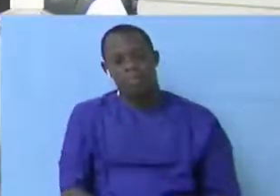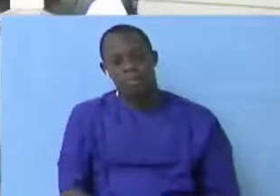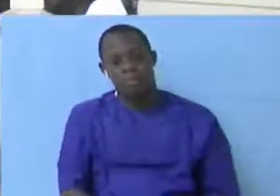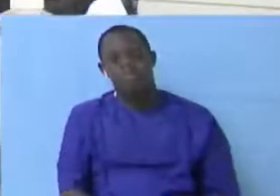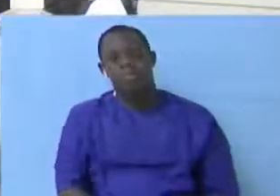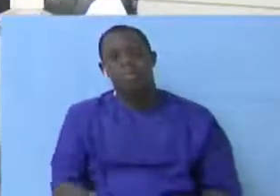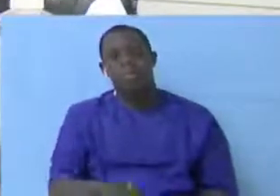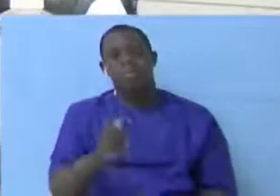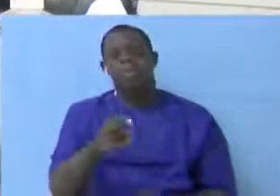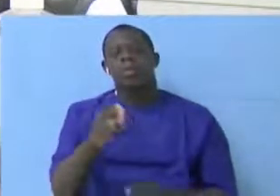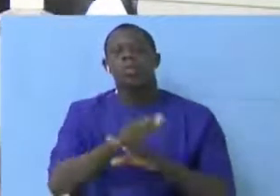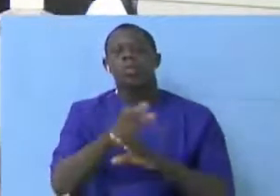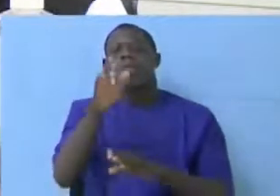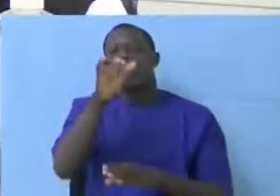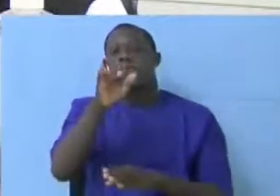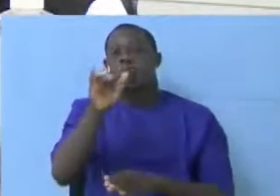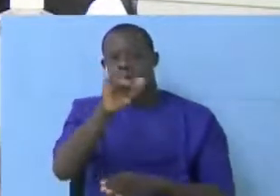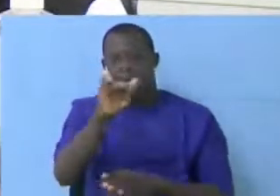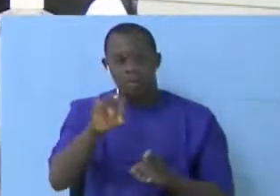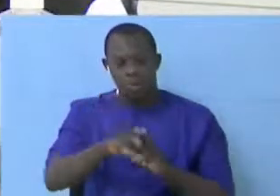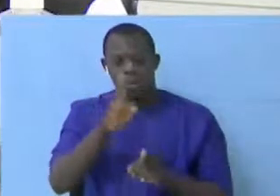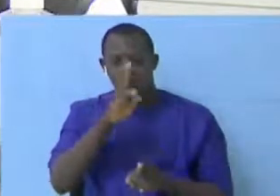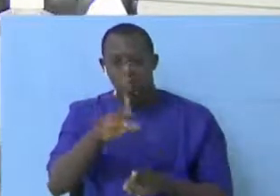that was taking these people out,